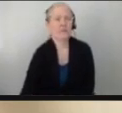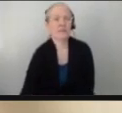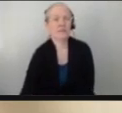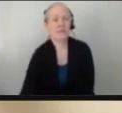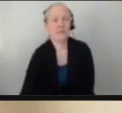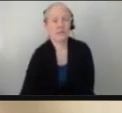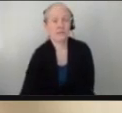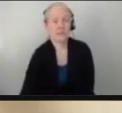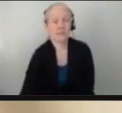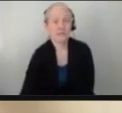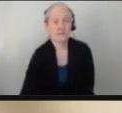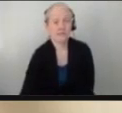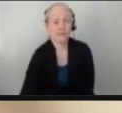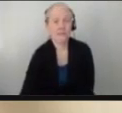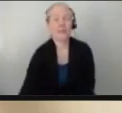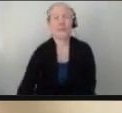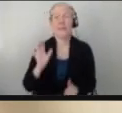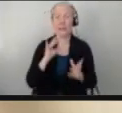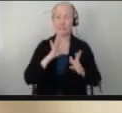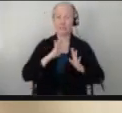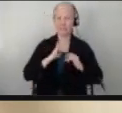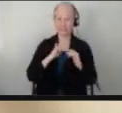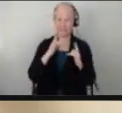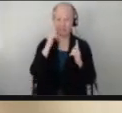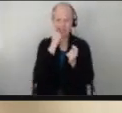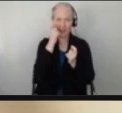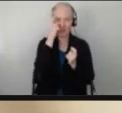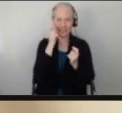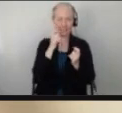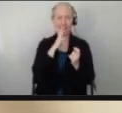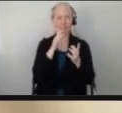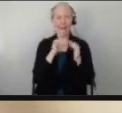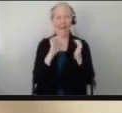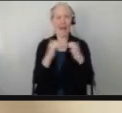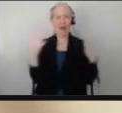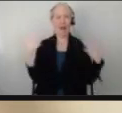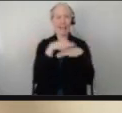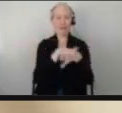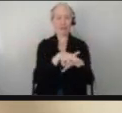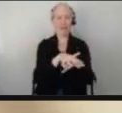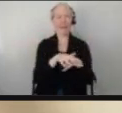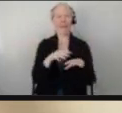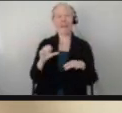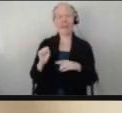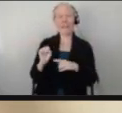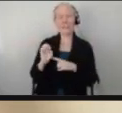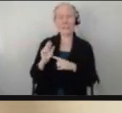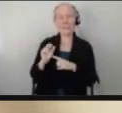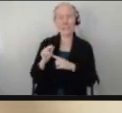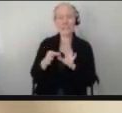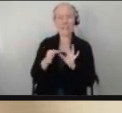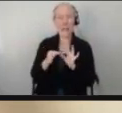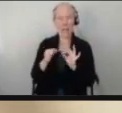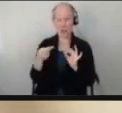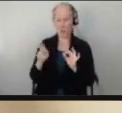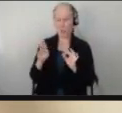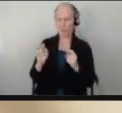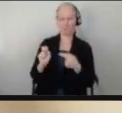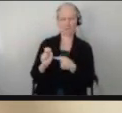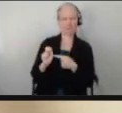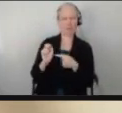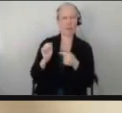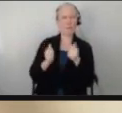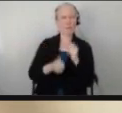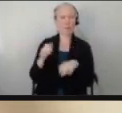Serena had mentioned that the human is the most challenging and the most important system involved here as far as human space